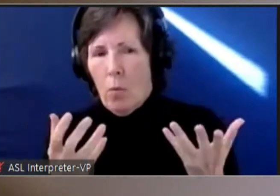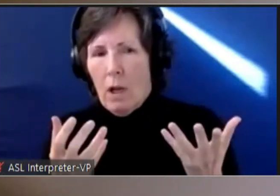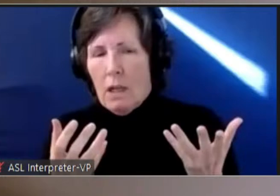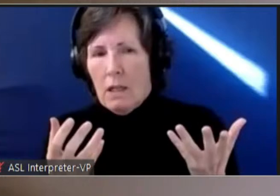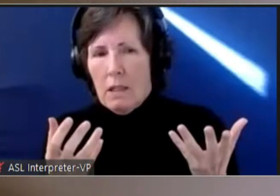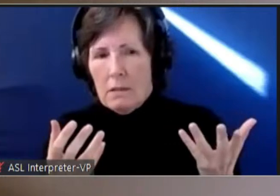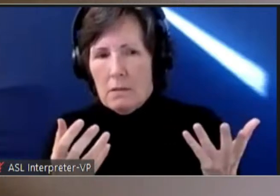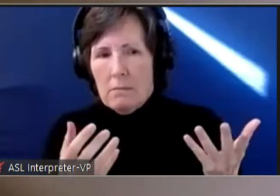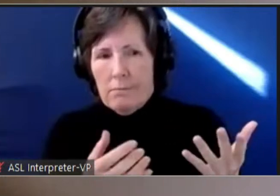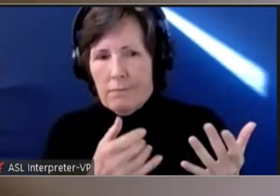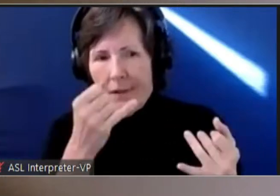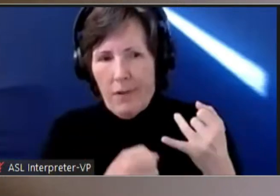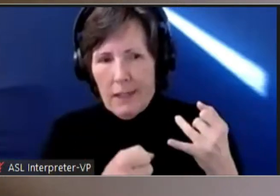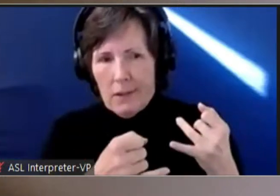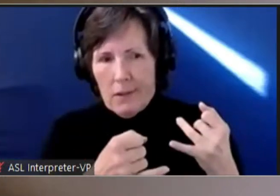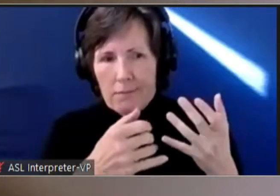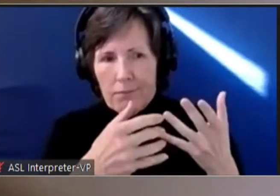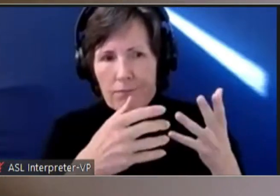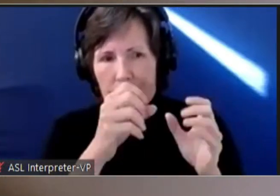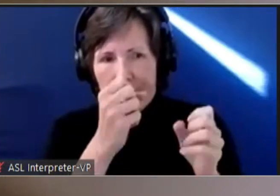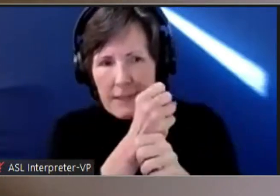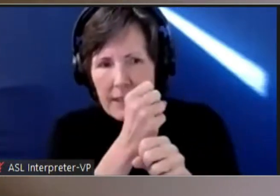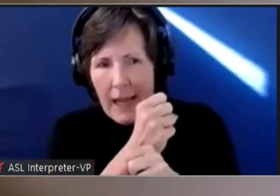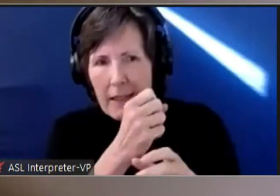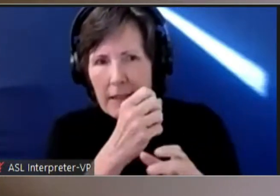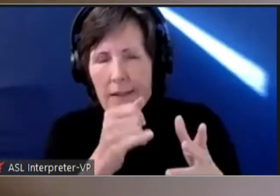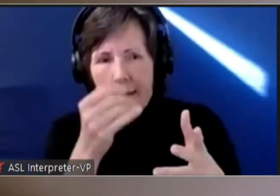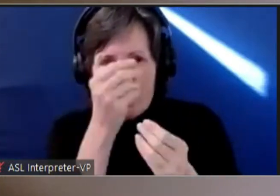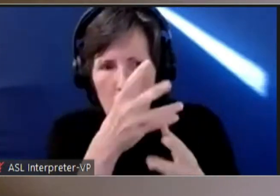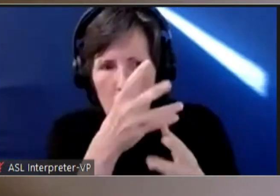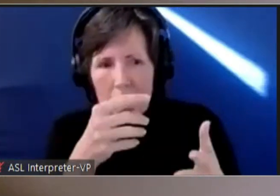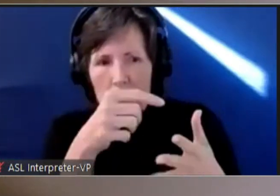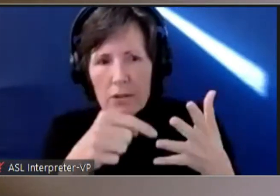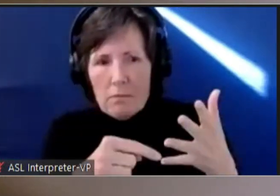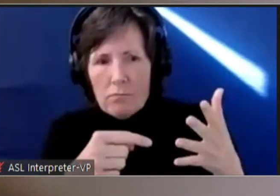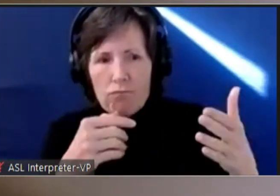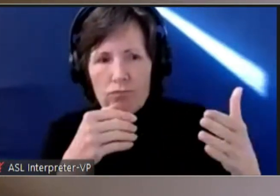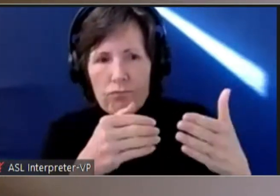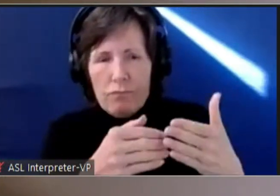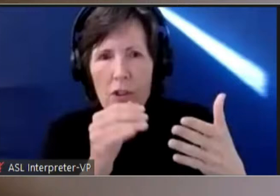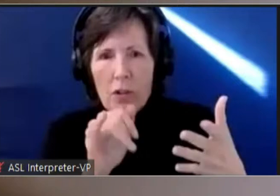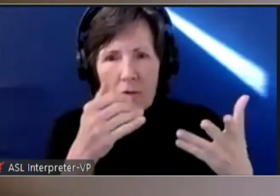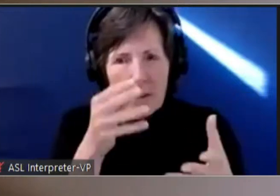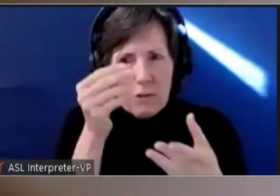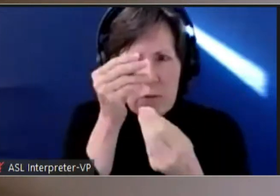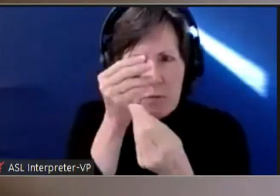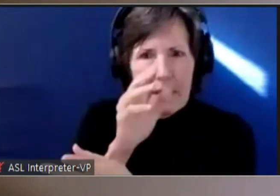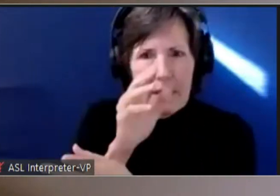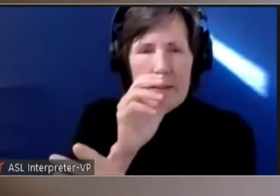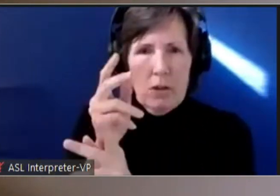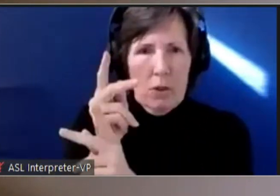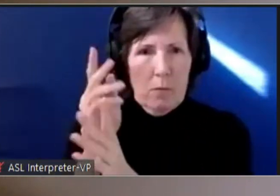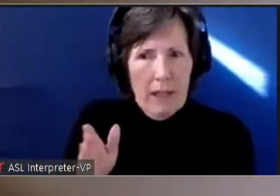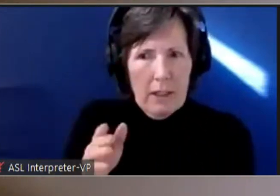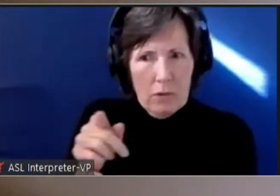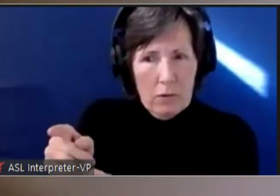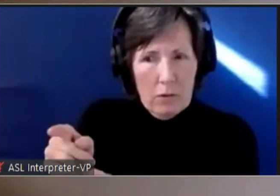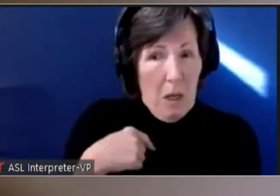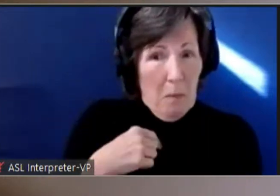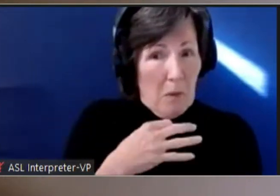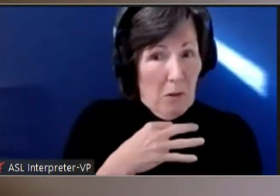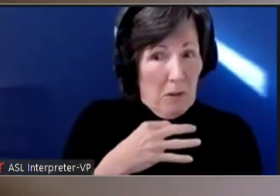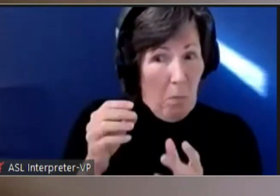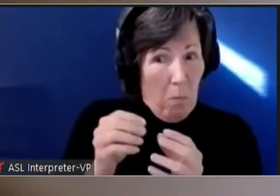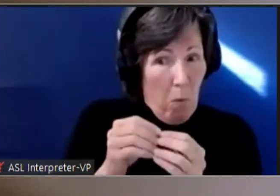for that were. You gave some stats this Tuesday to the soups, but I wonder if there's been developments there